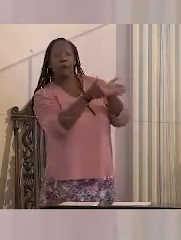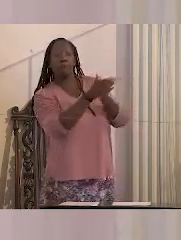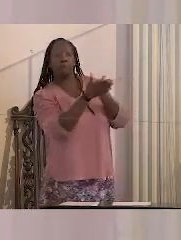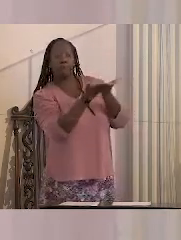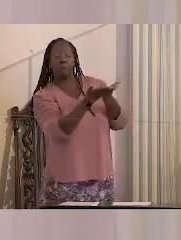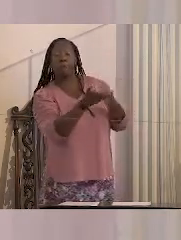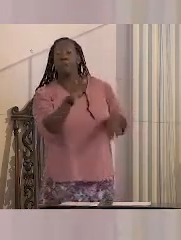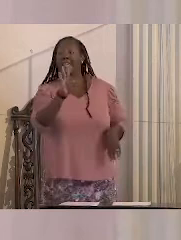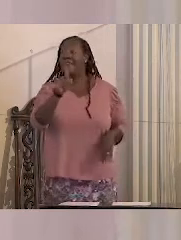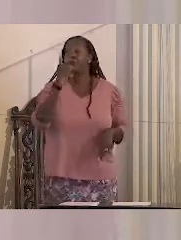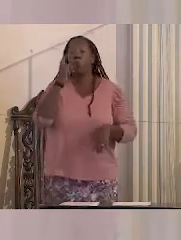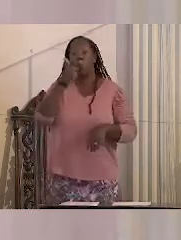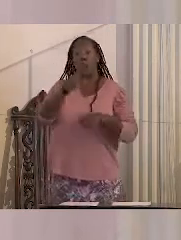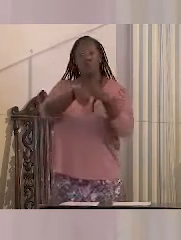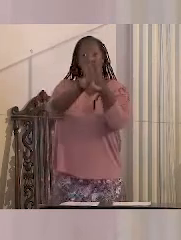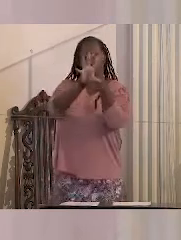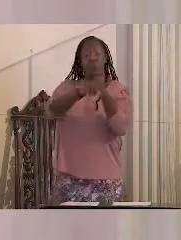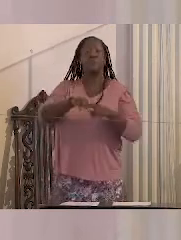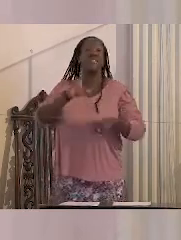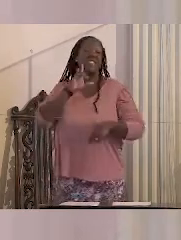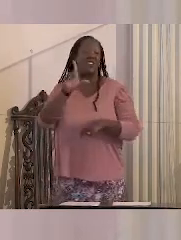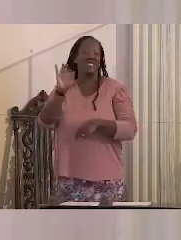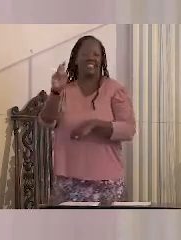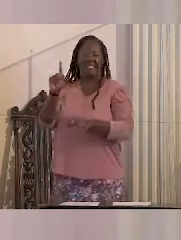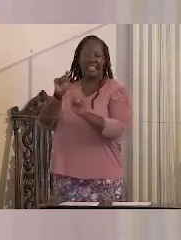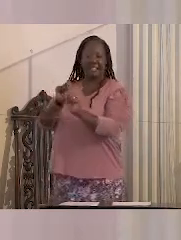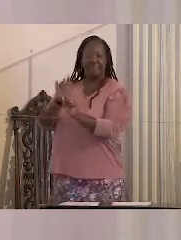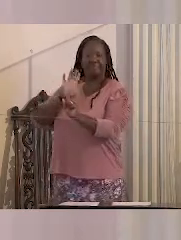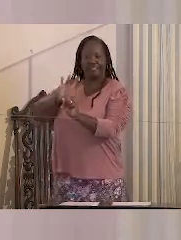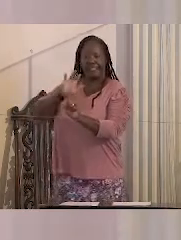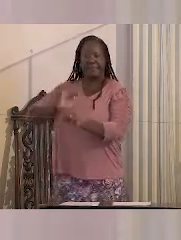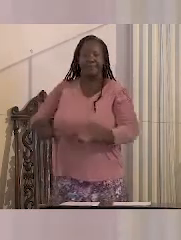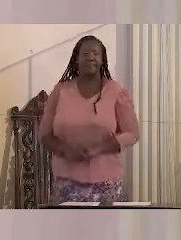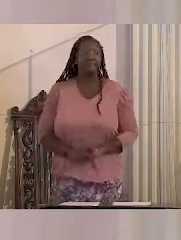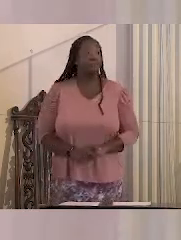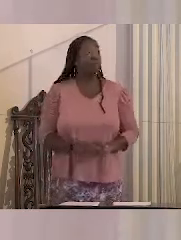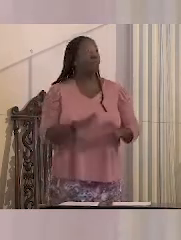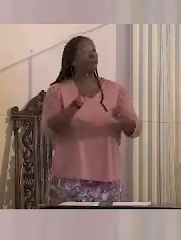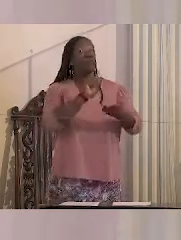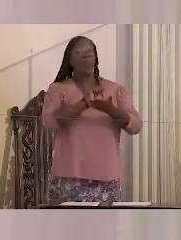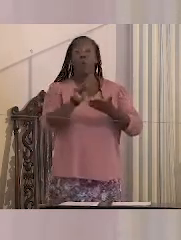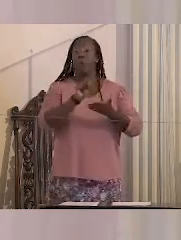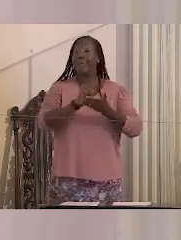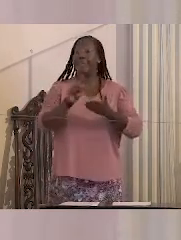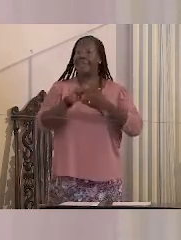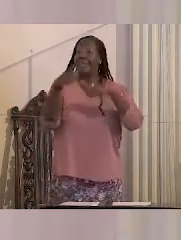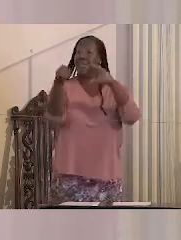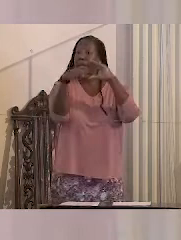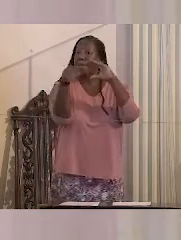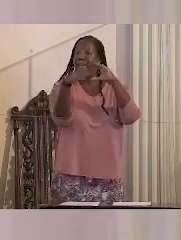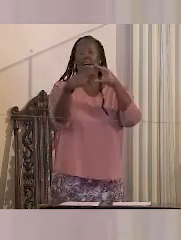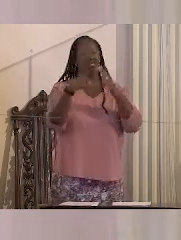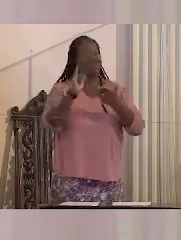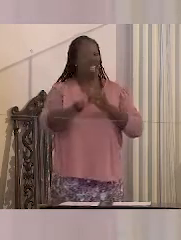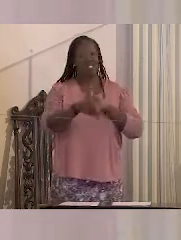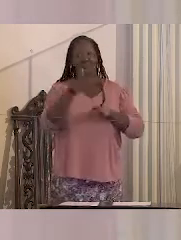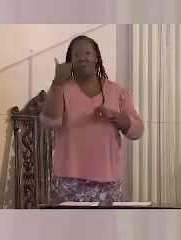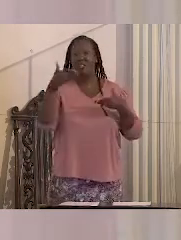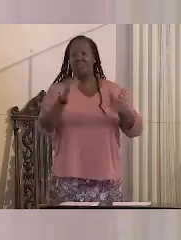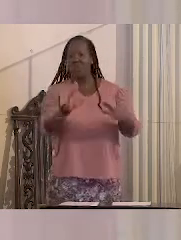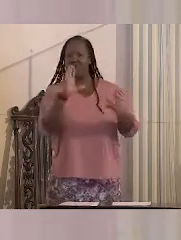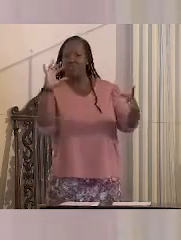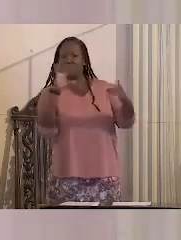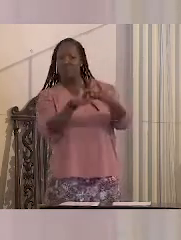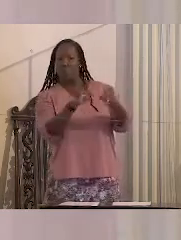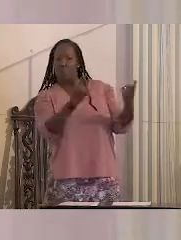can click on the link in the chat. Our weekly email bulletin is the best way to find out the latest news. You can